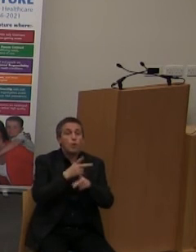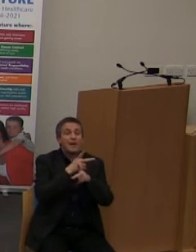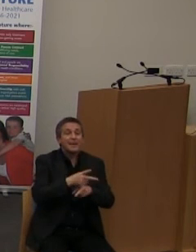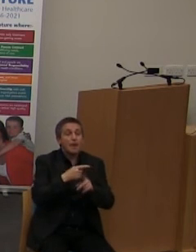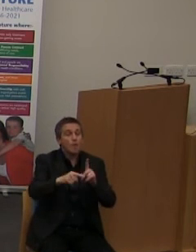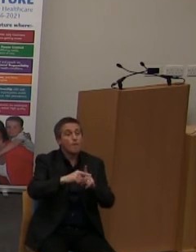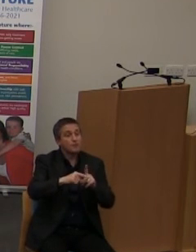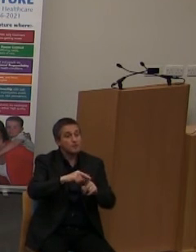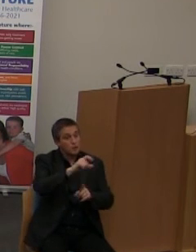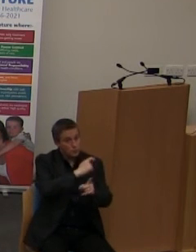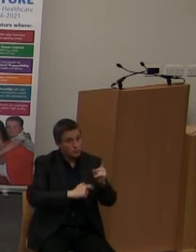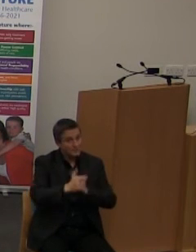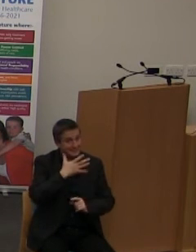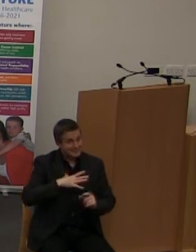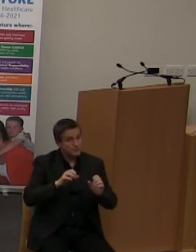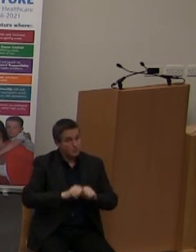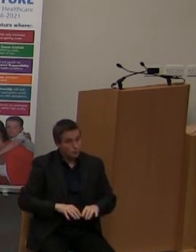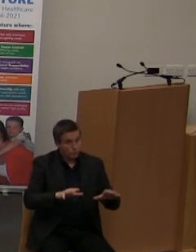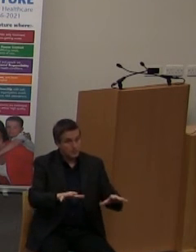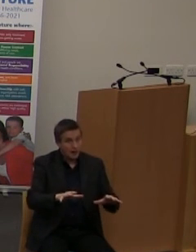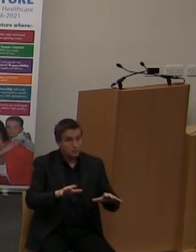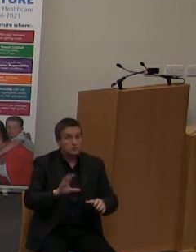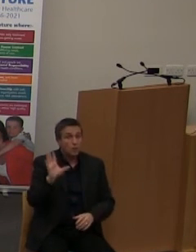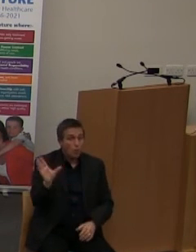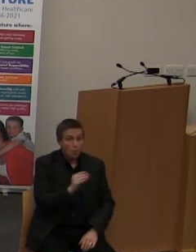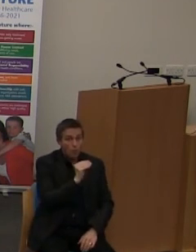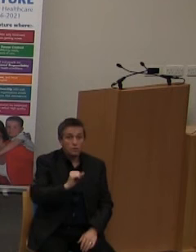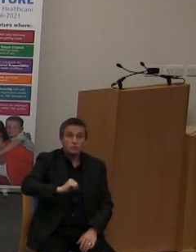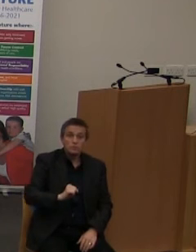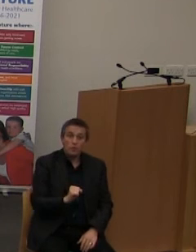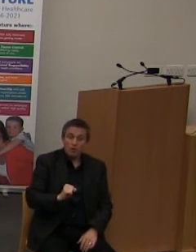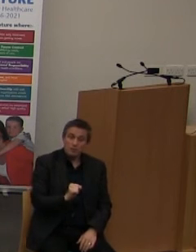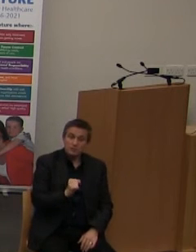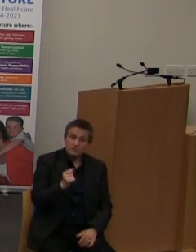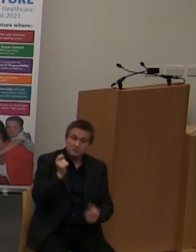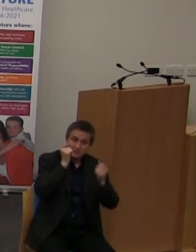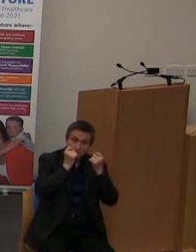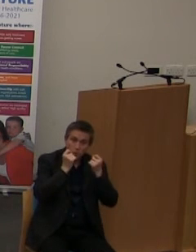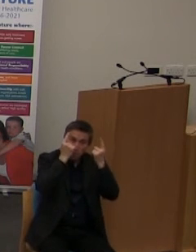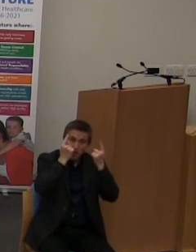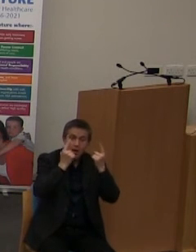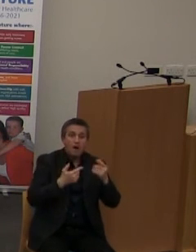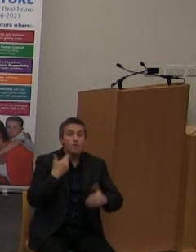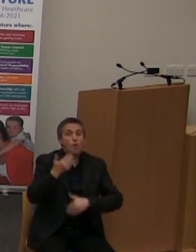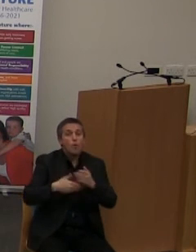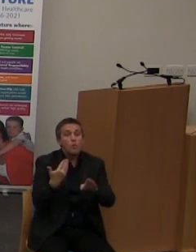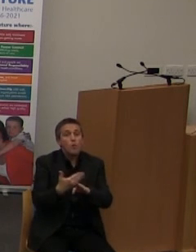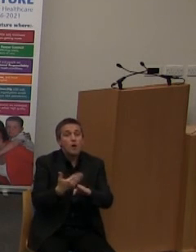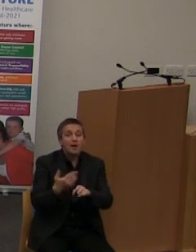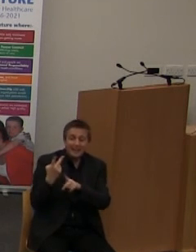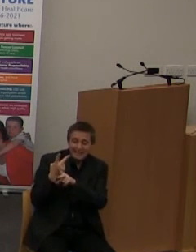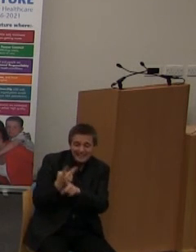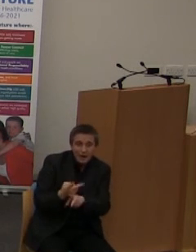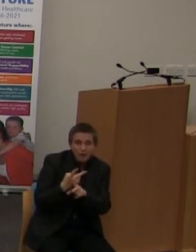things like that, to make sure that the whole country is made very much aware of the huge amount of work that carers do on a daily